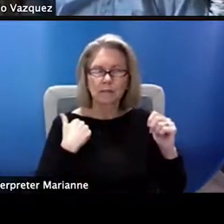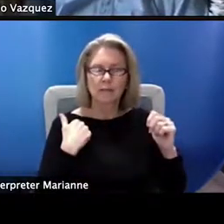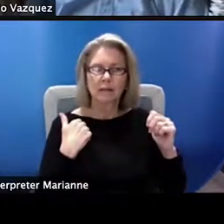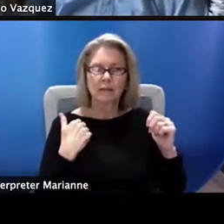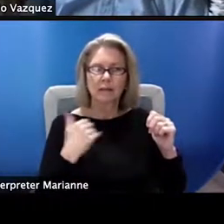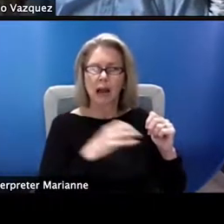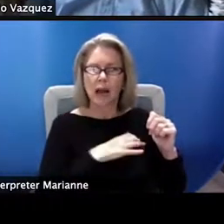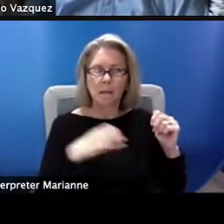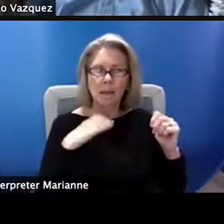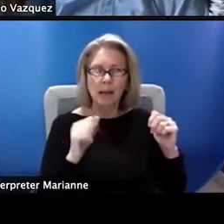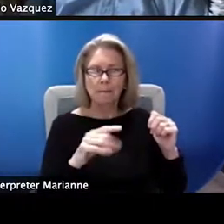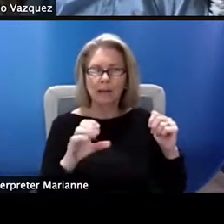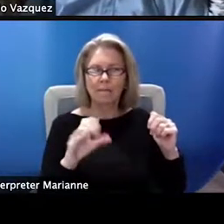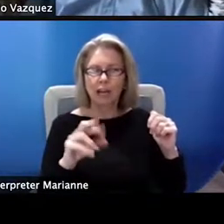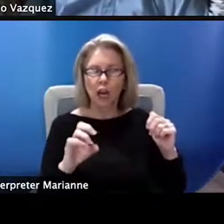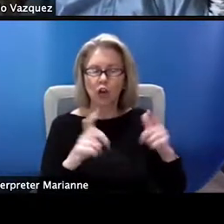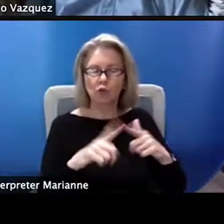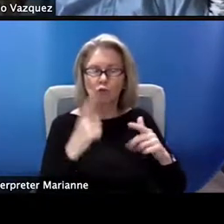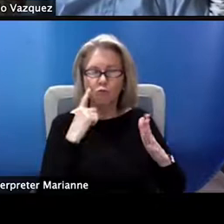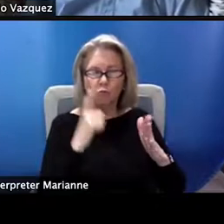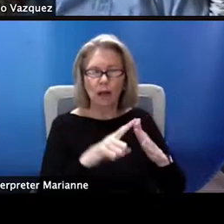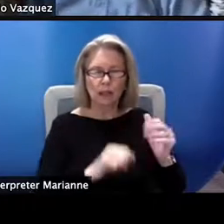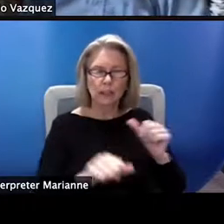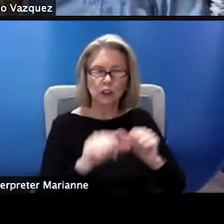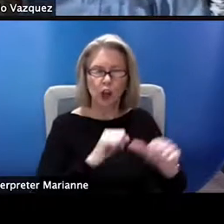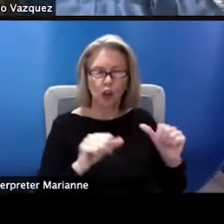of care to recognize each other differently?